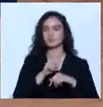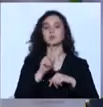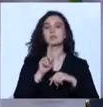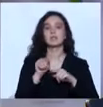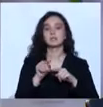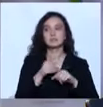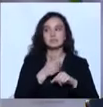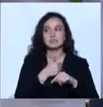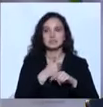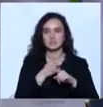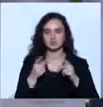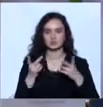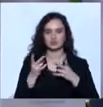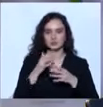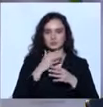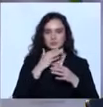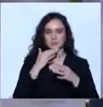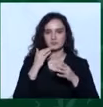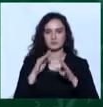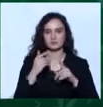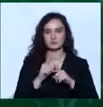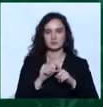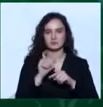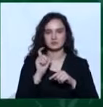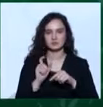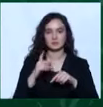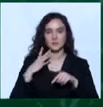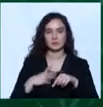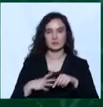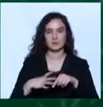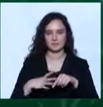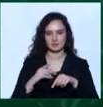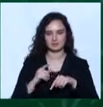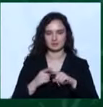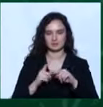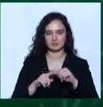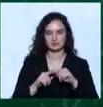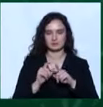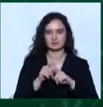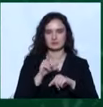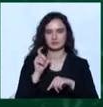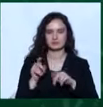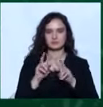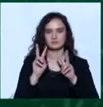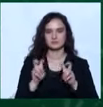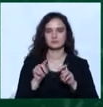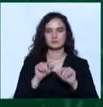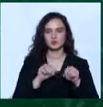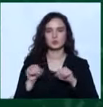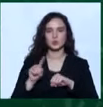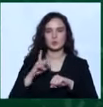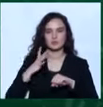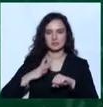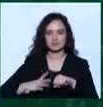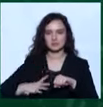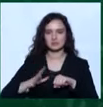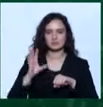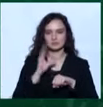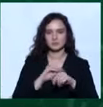something, you'll need a lot of our next word, patience. And this is a noun. It is the ability to accept